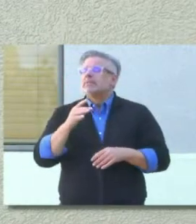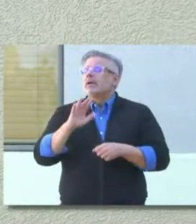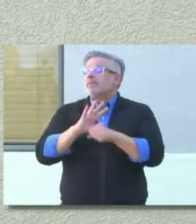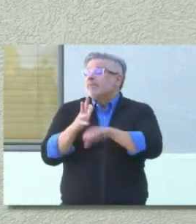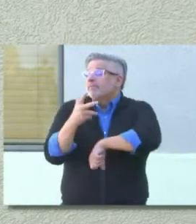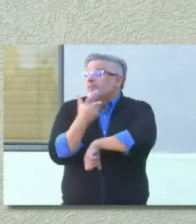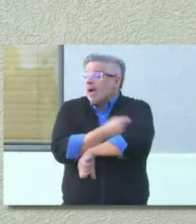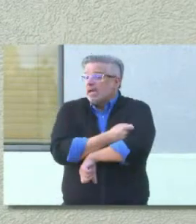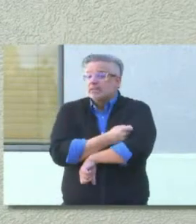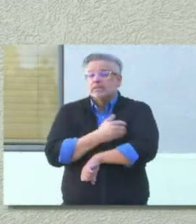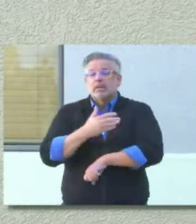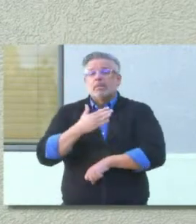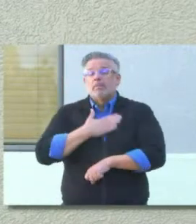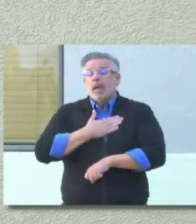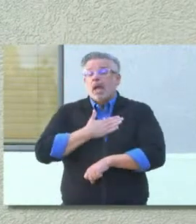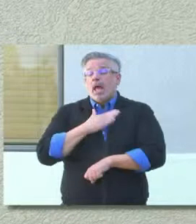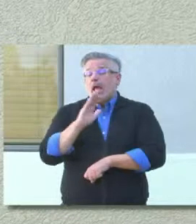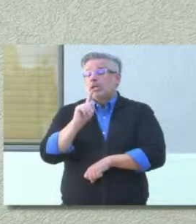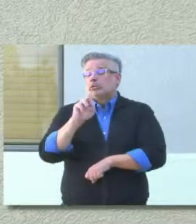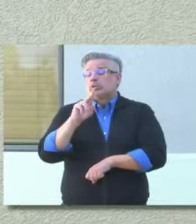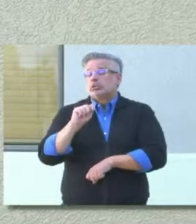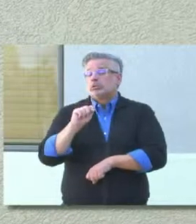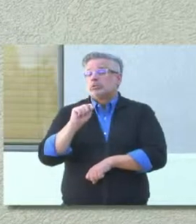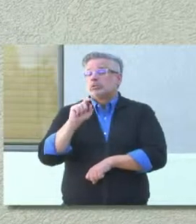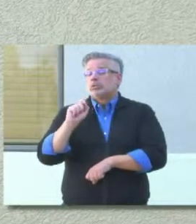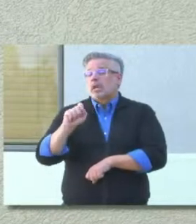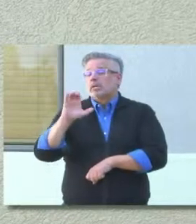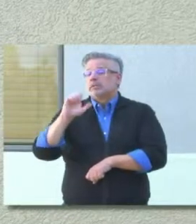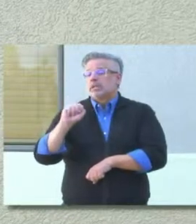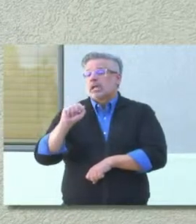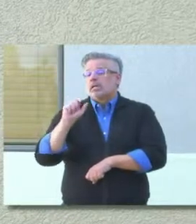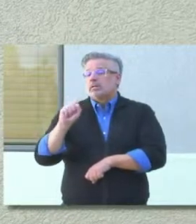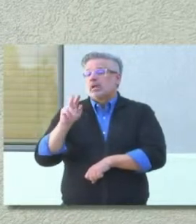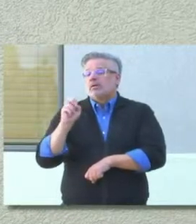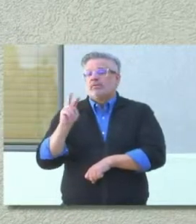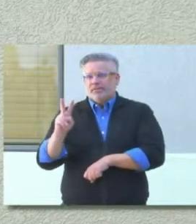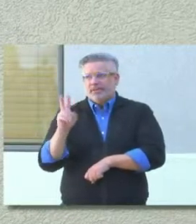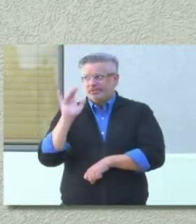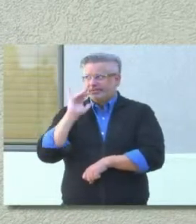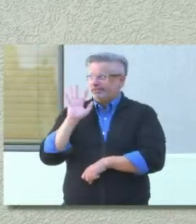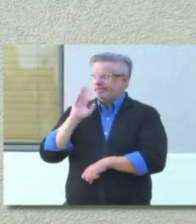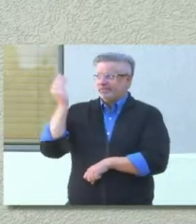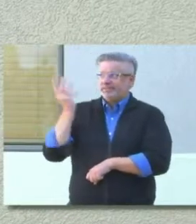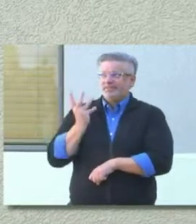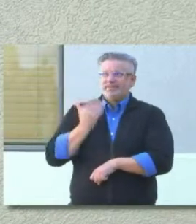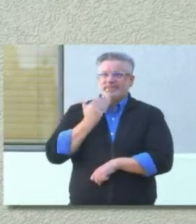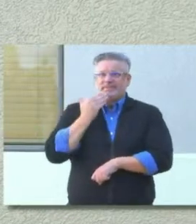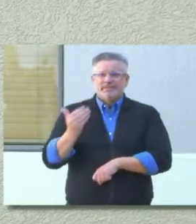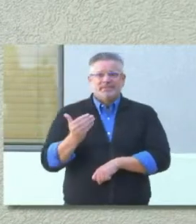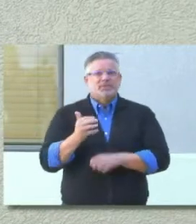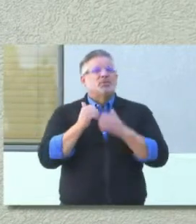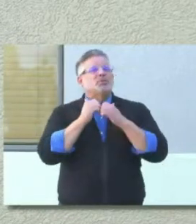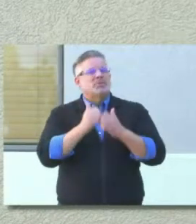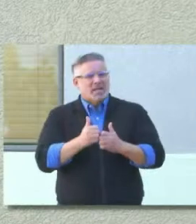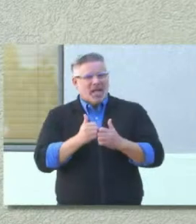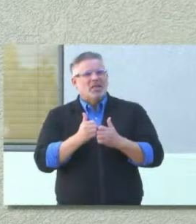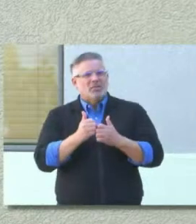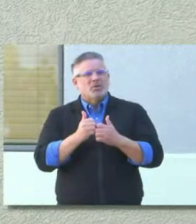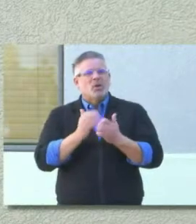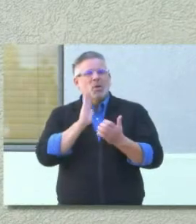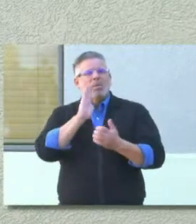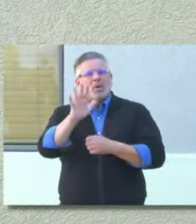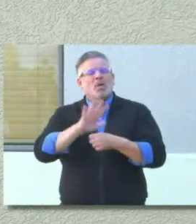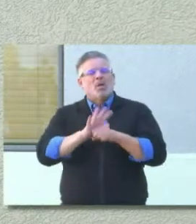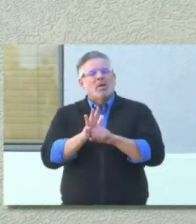available. Go to myturn.ca.gov, just like the governor told me to. And together we'll get through this pandemic.